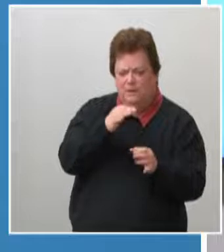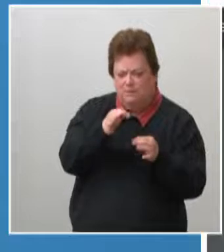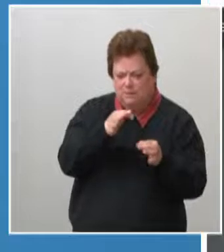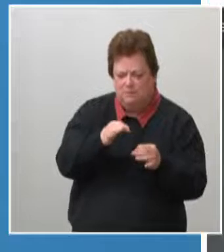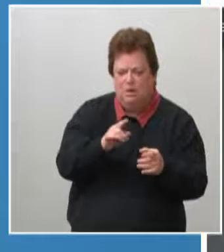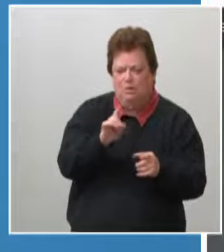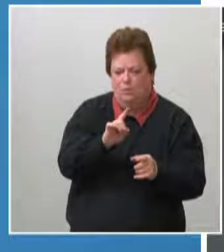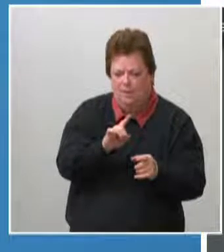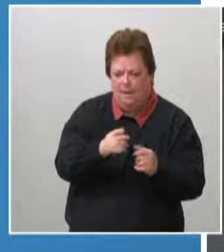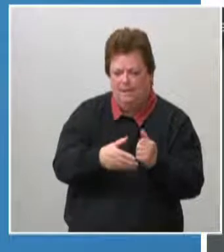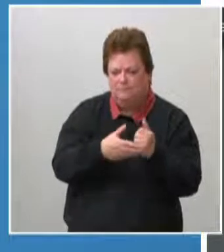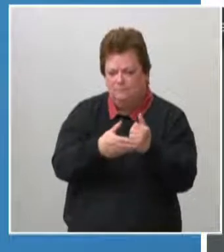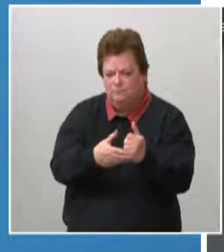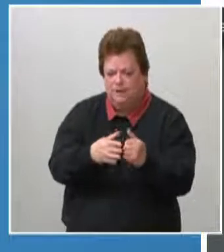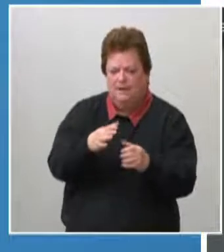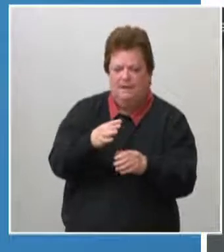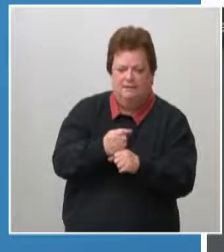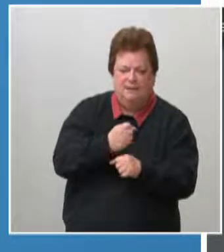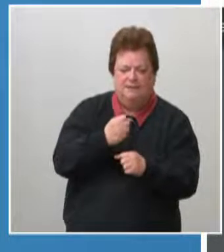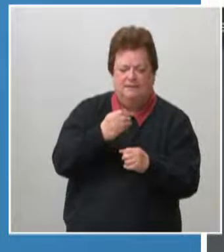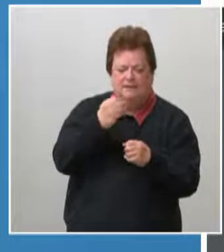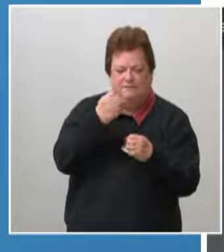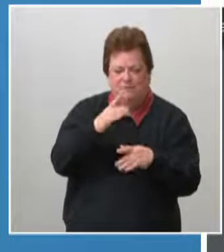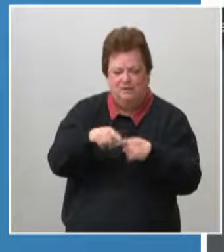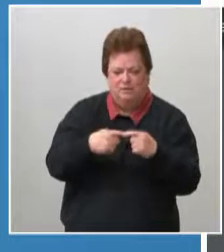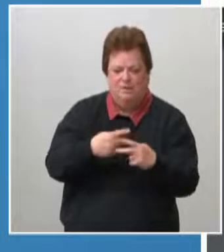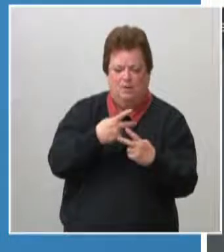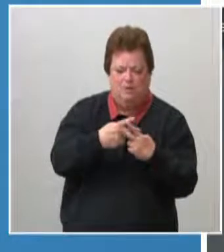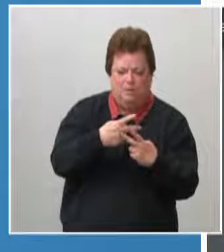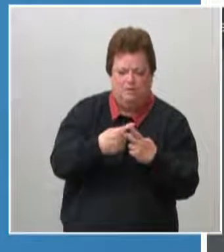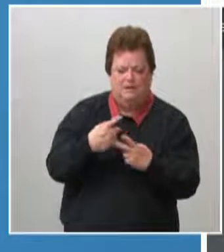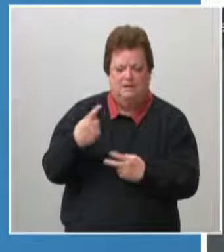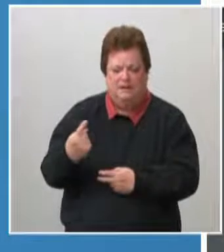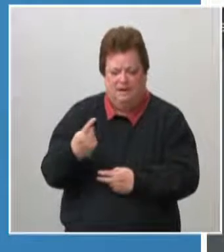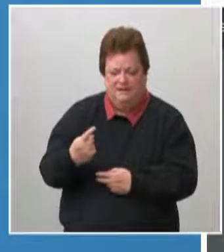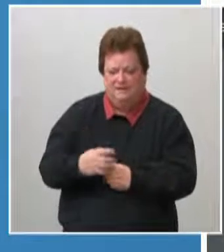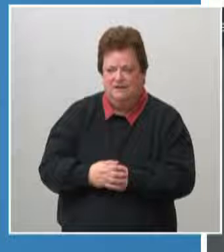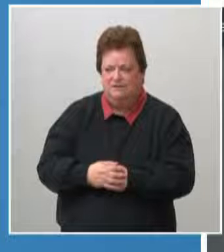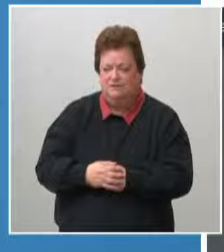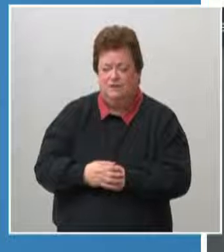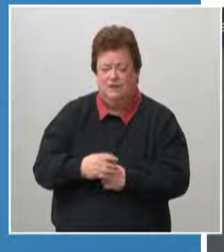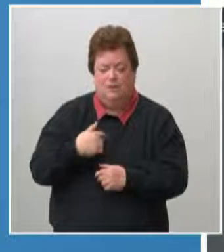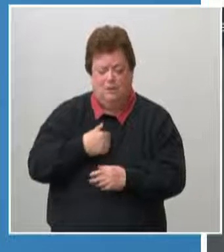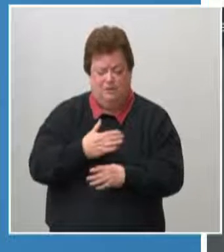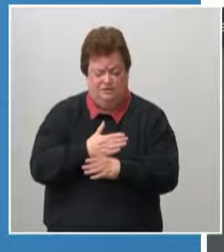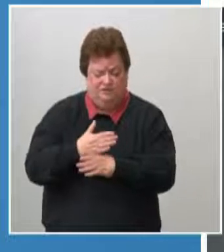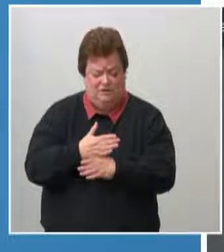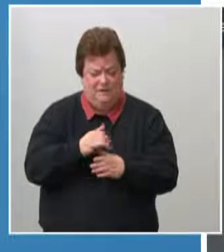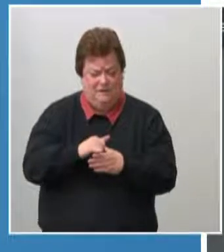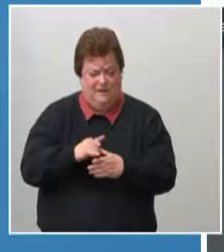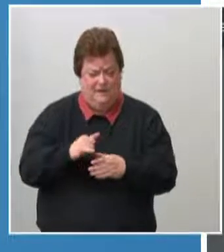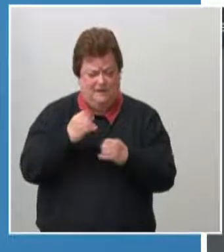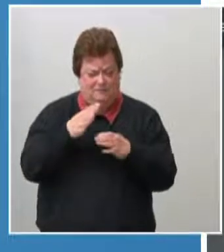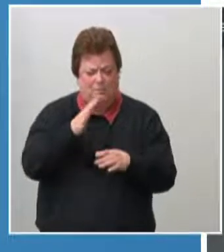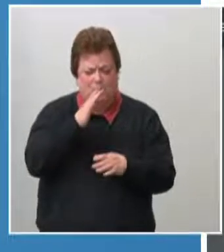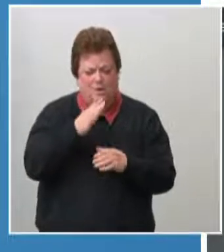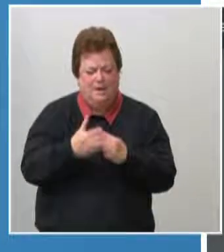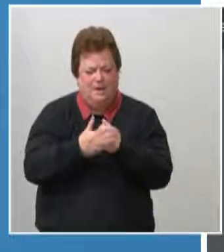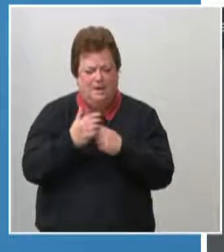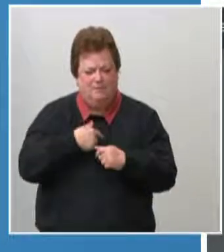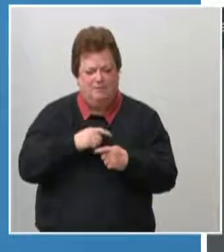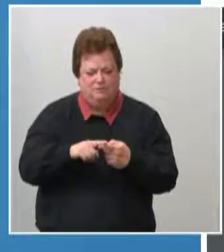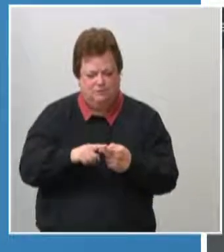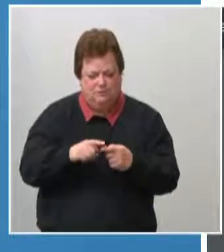helpful information about quarantine and isolation. Sharing this information will help support our understanding of